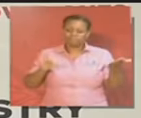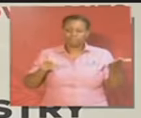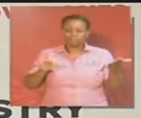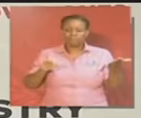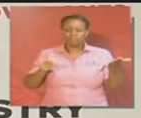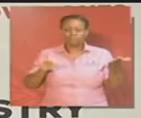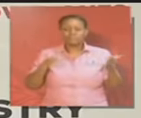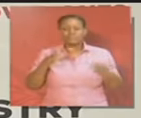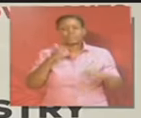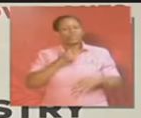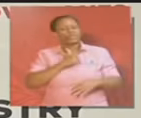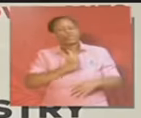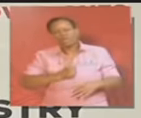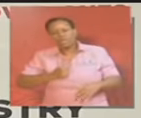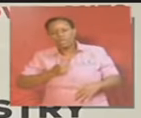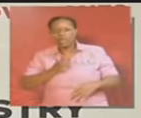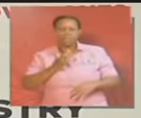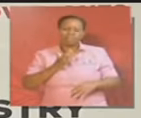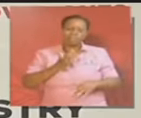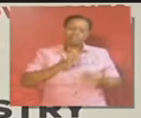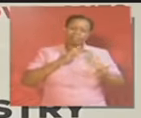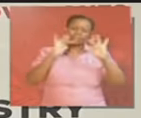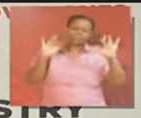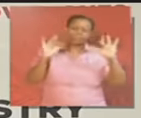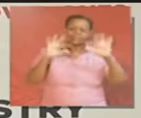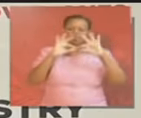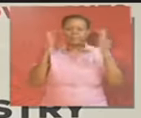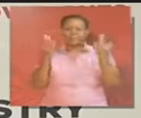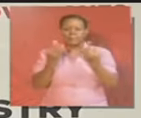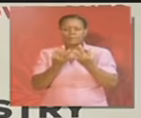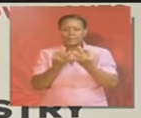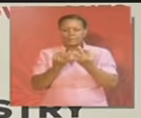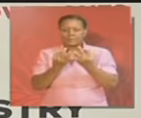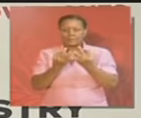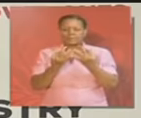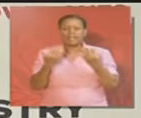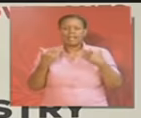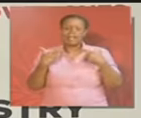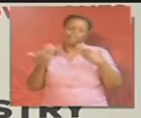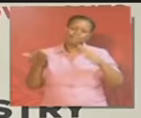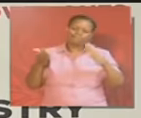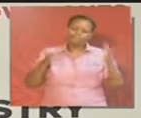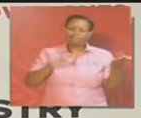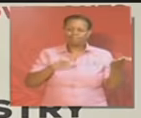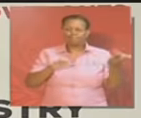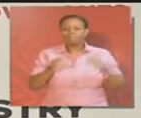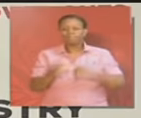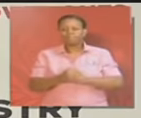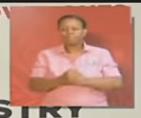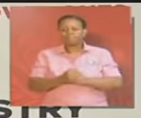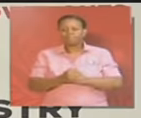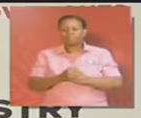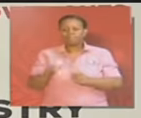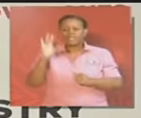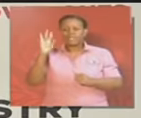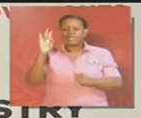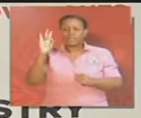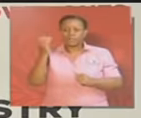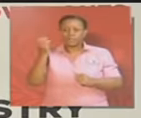those bereaved families. There have been 7,712 recovered persons, and there are